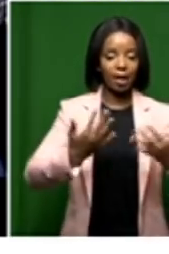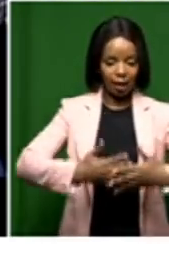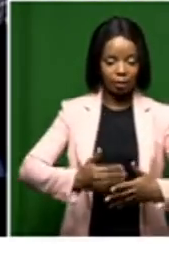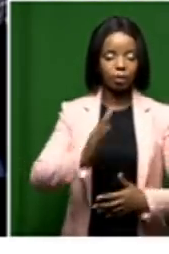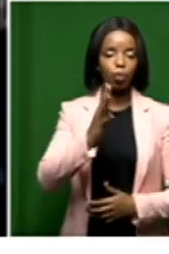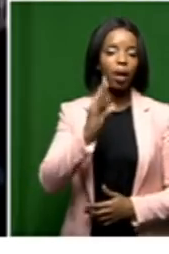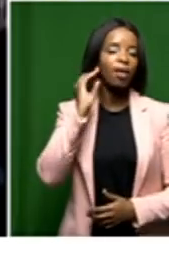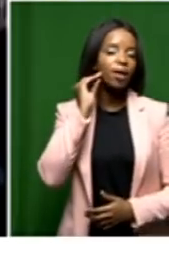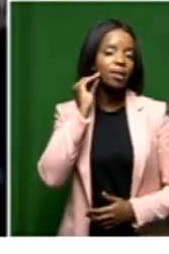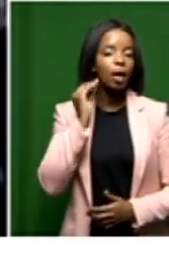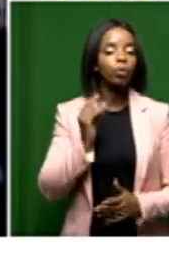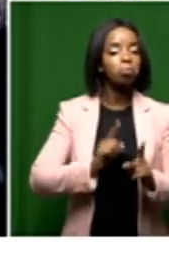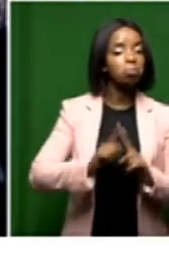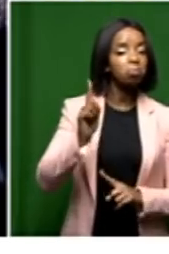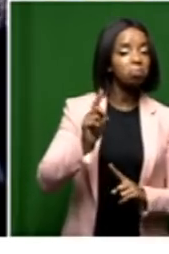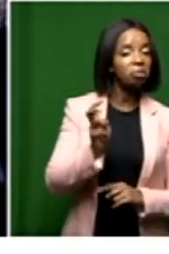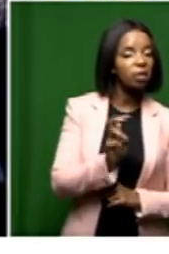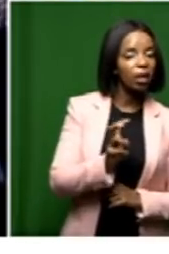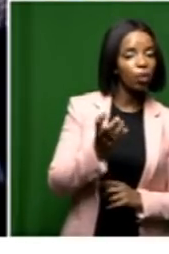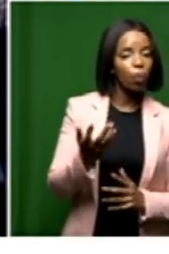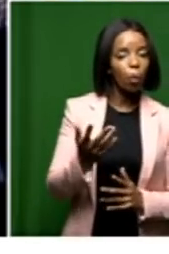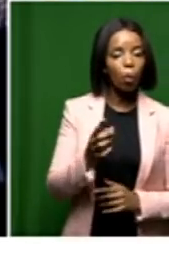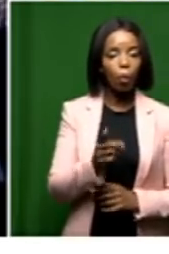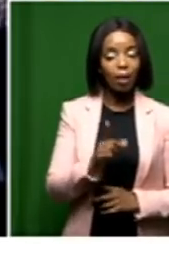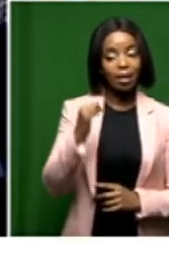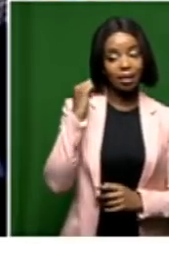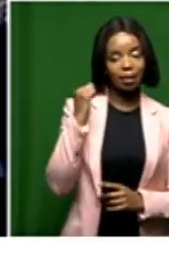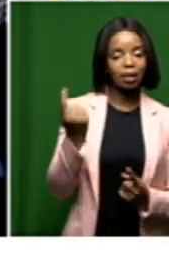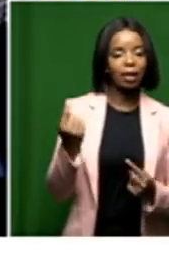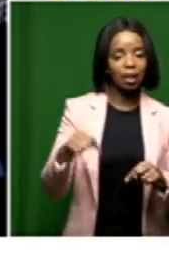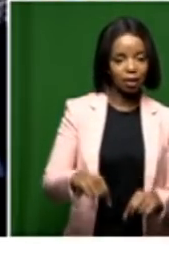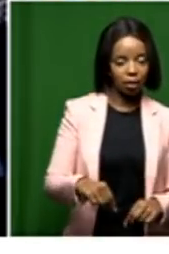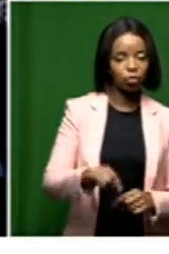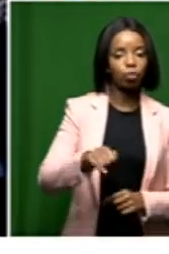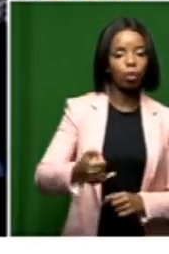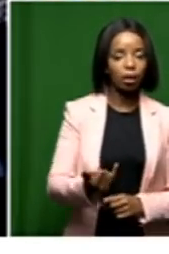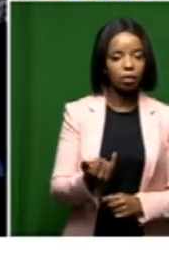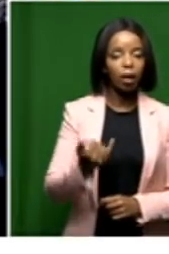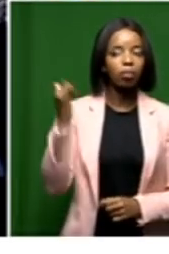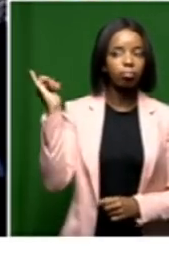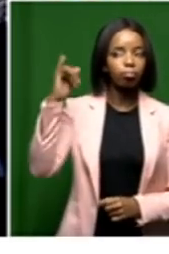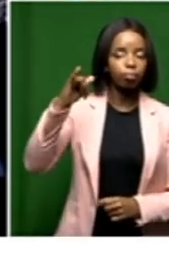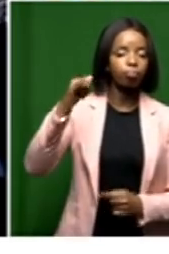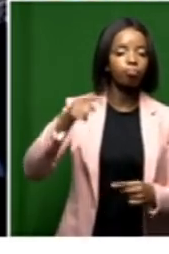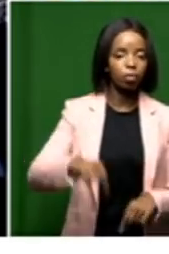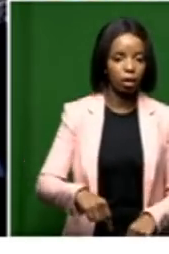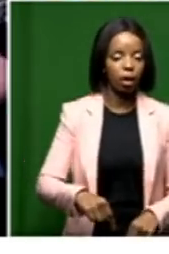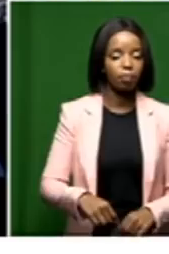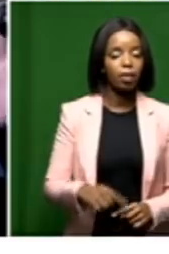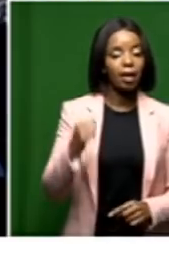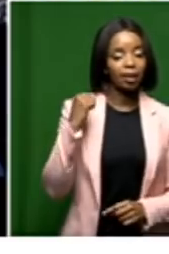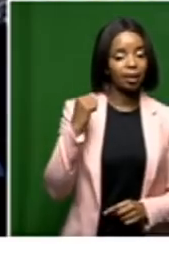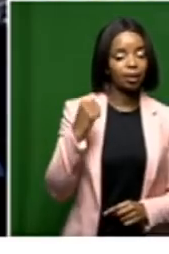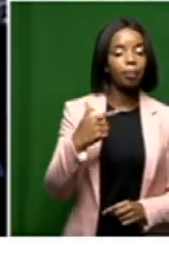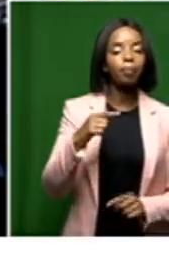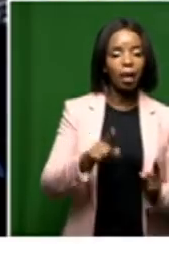done. They they came to Johannesburg yesterday. They were bussed down and flew down here yesterday, and a lot of them, I think all they